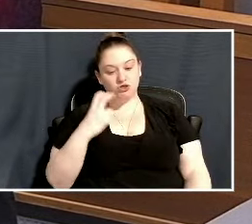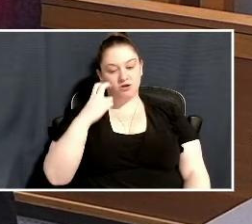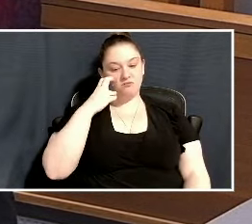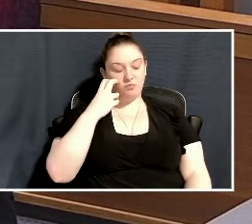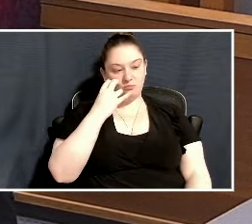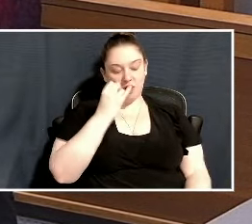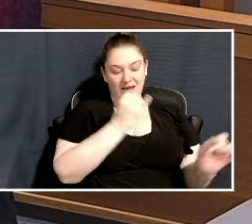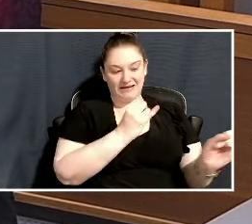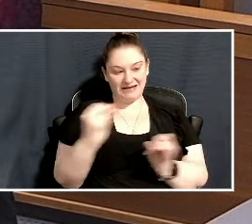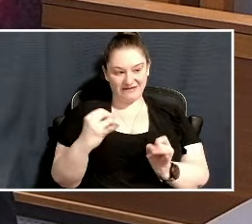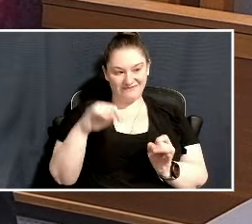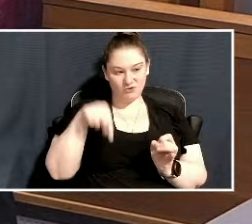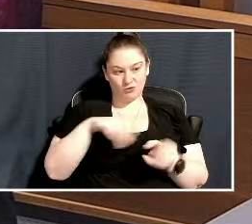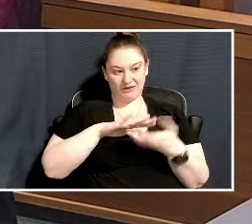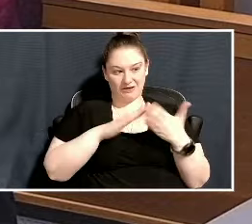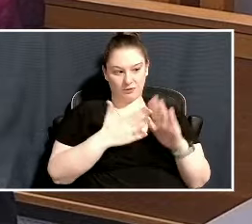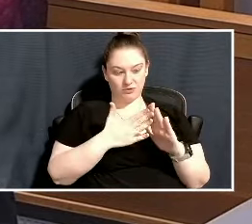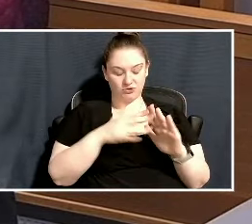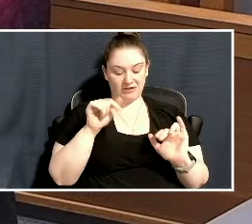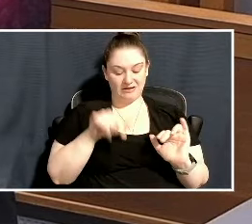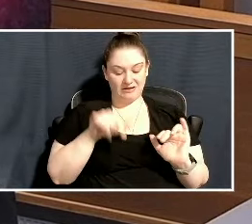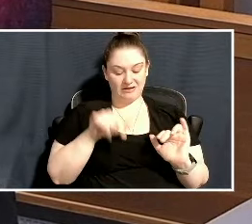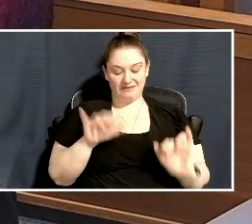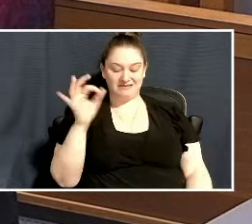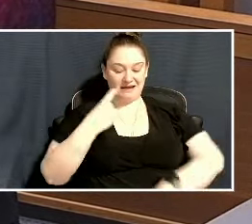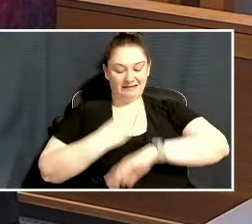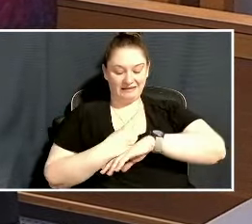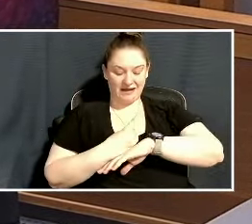of October, 2023.